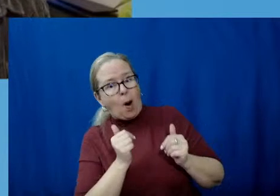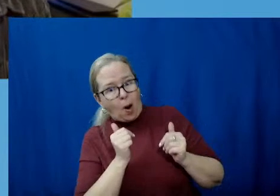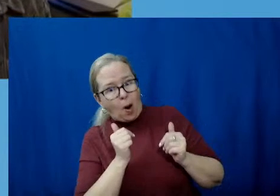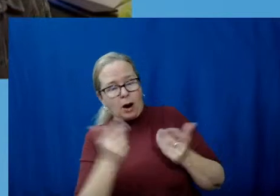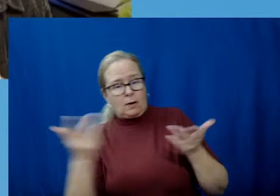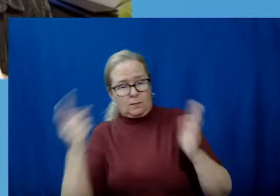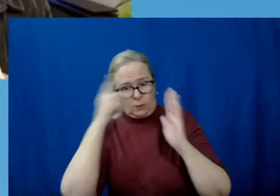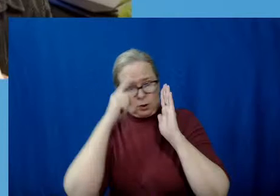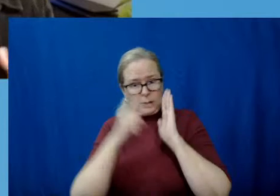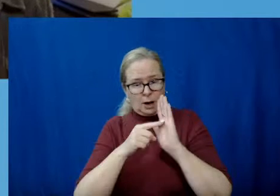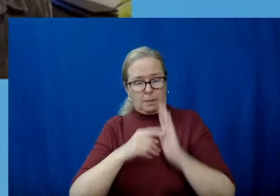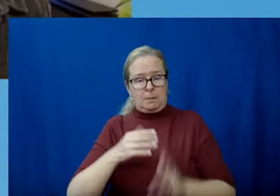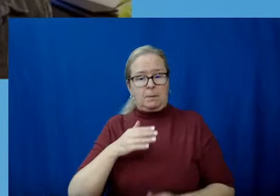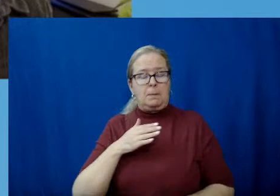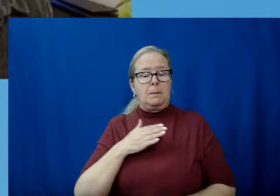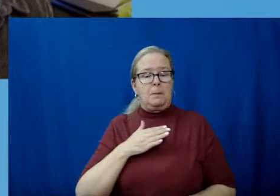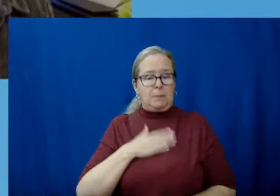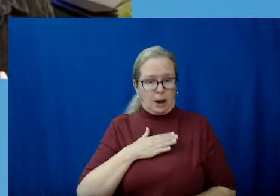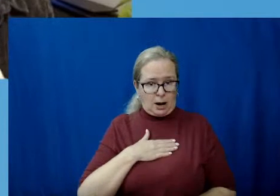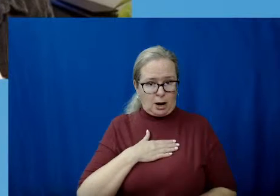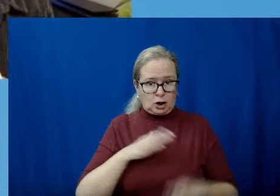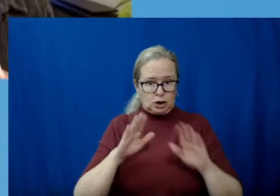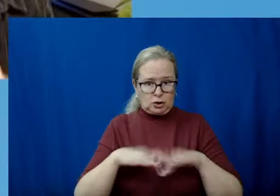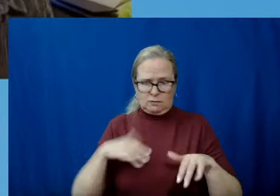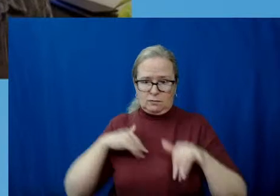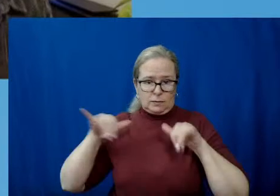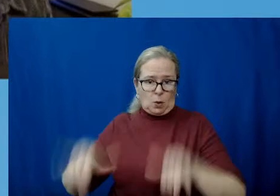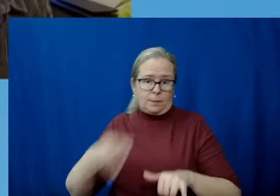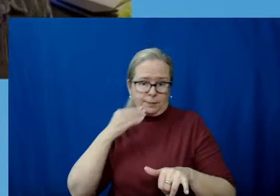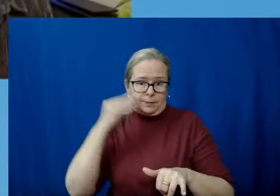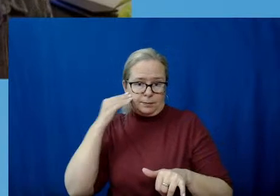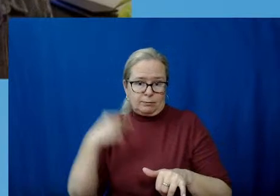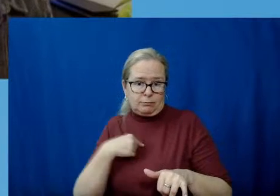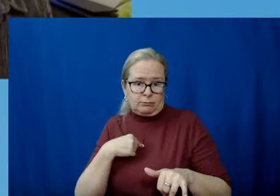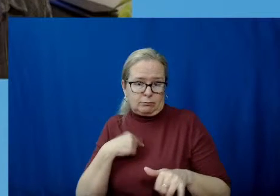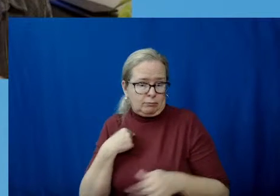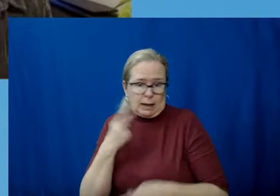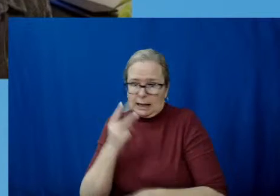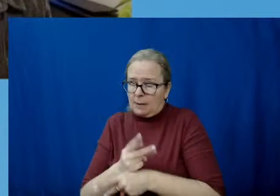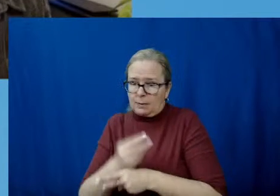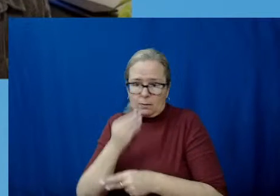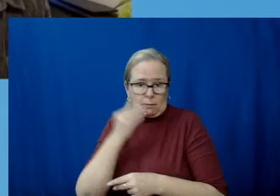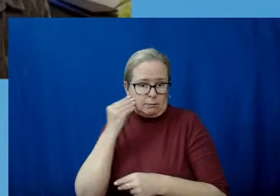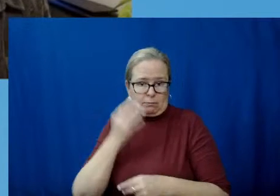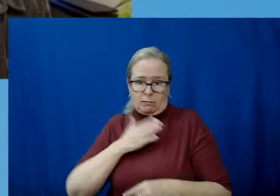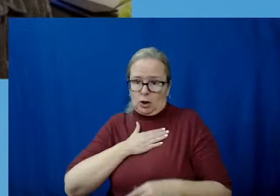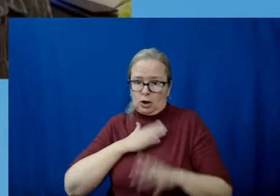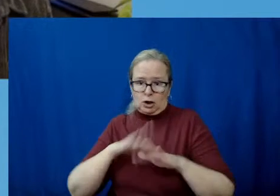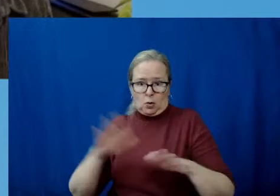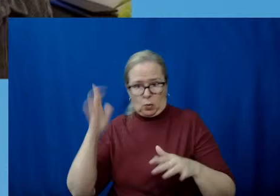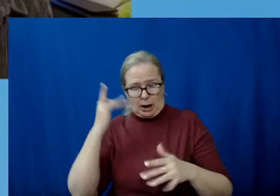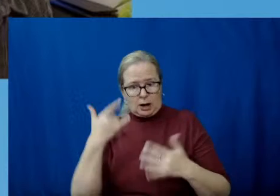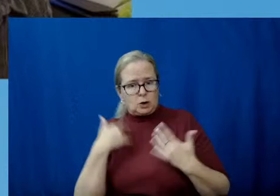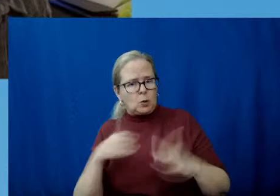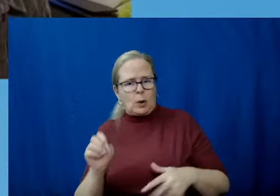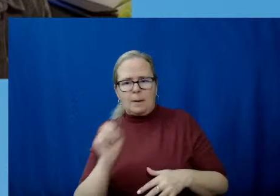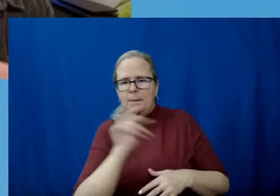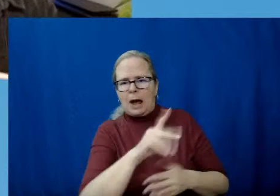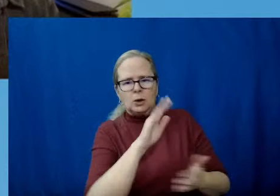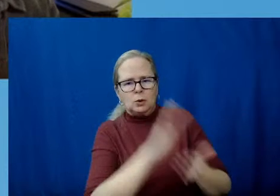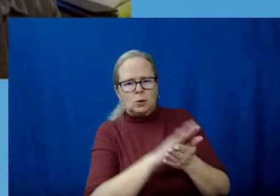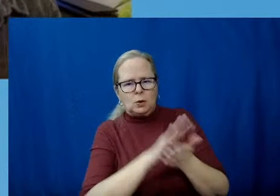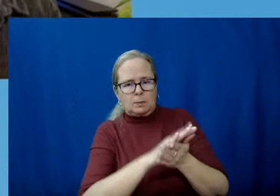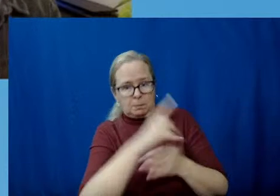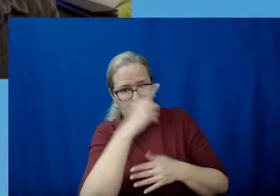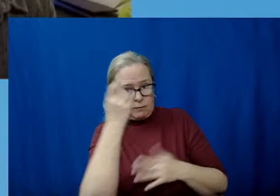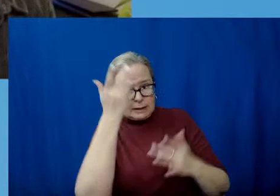school. Because there's a disease out there, and I don't want her to end up with a chronic illness. And the thing that the government would need to do is not become